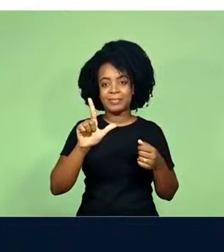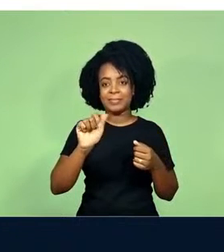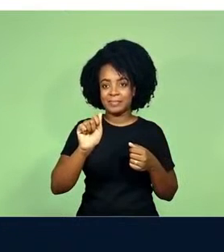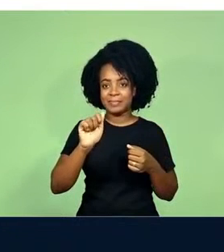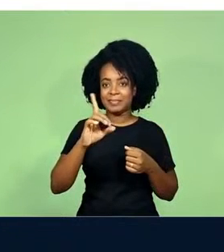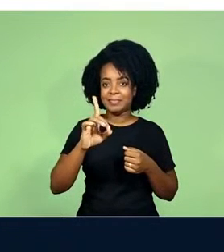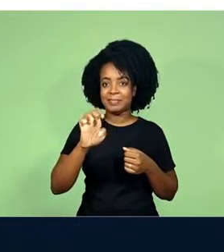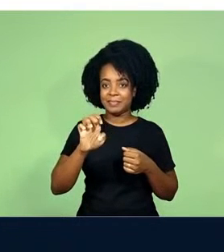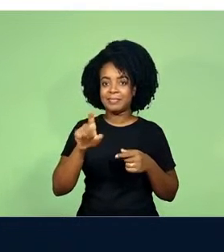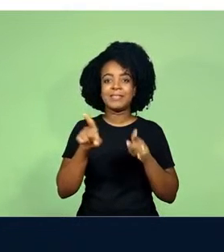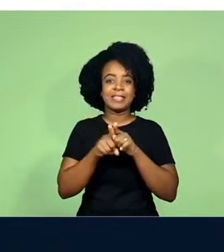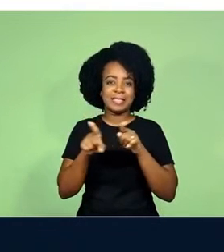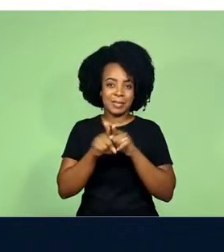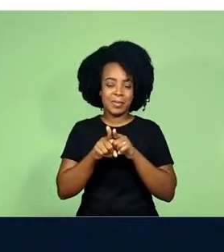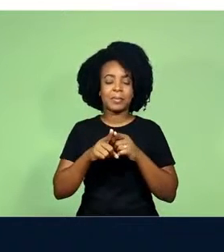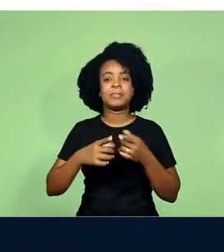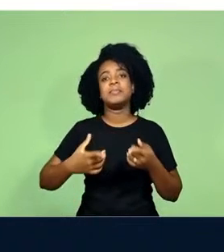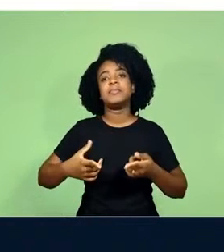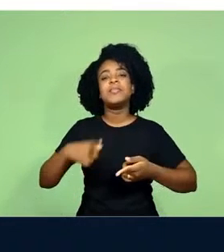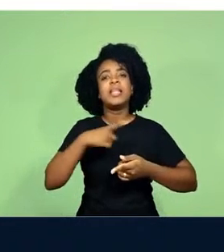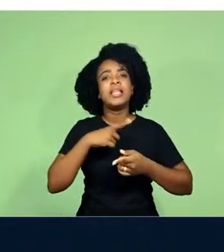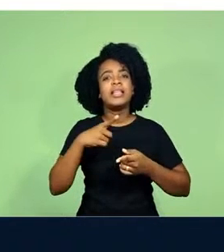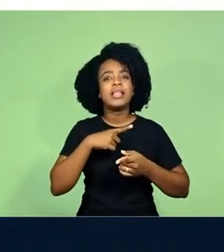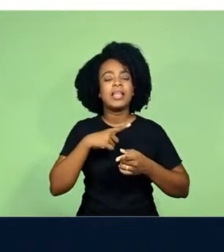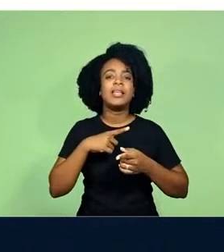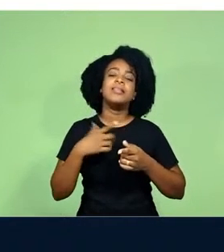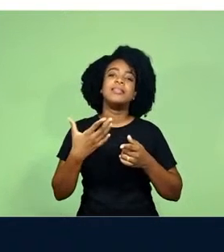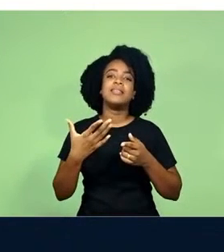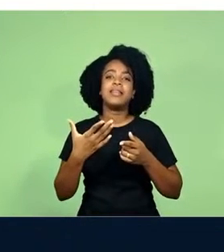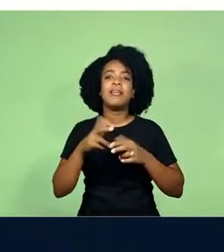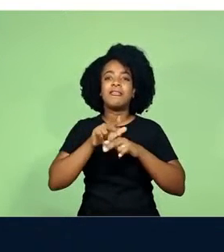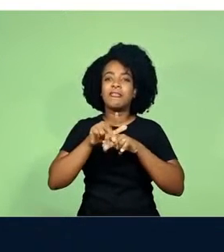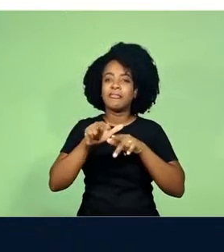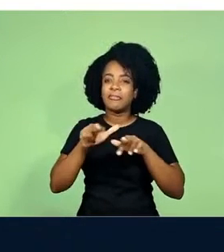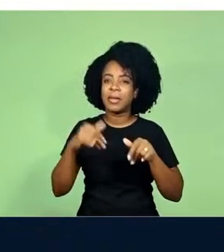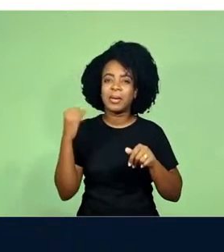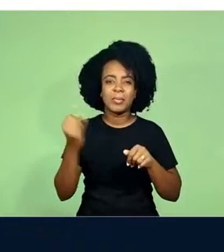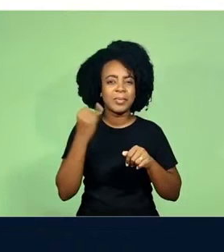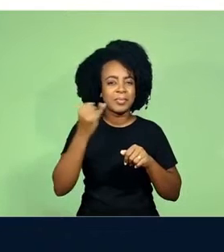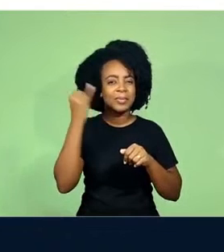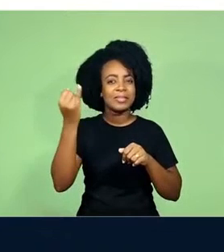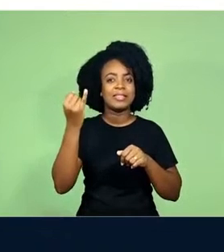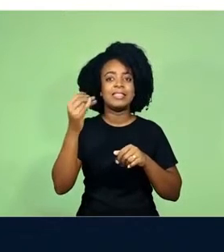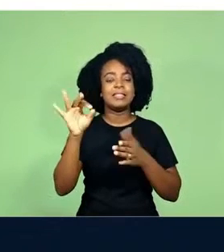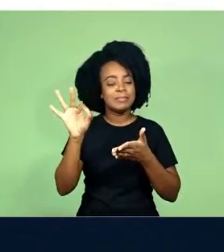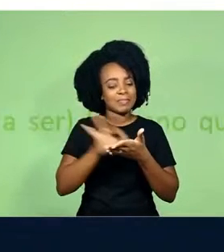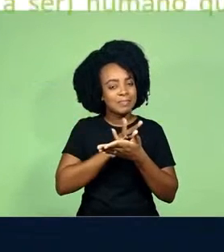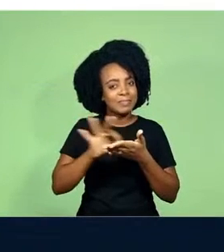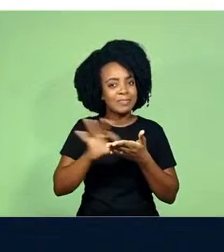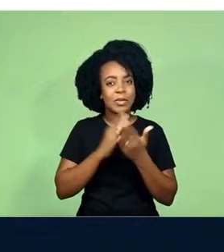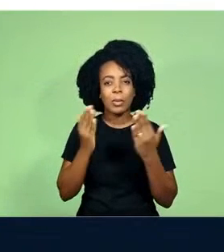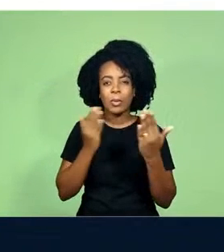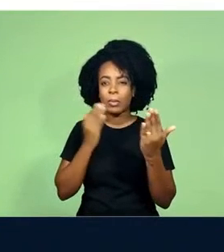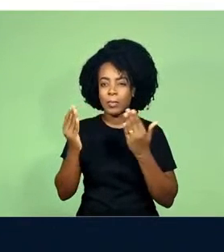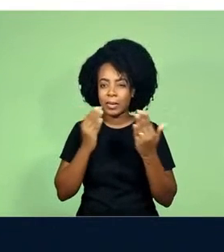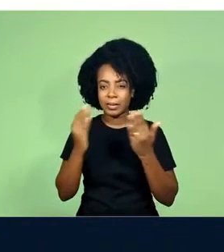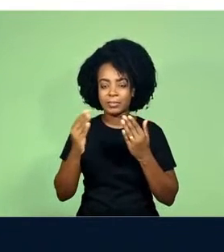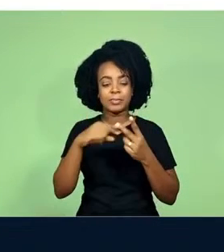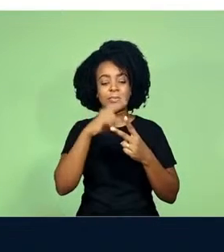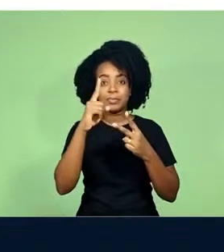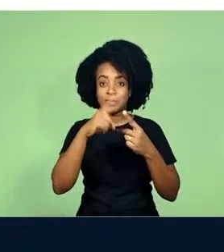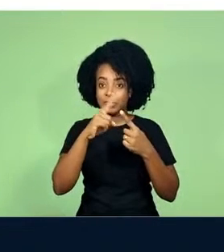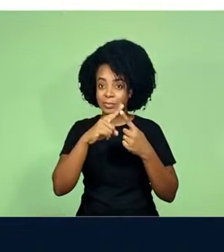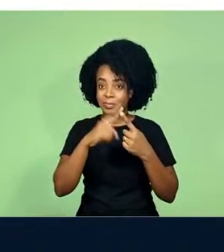elements for the critique, making a comparison. Assim como no filme de